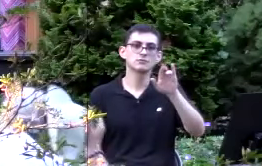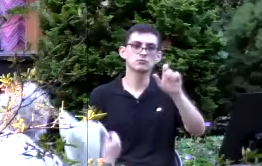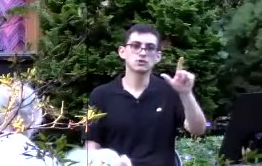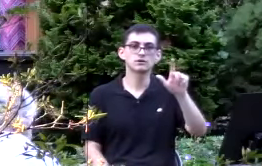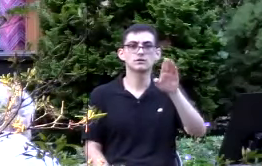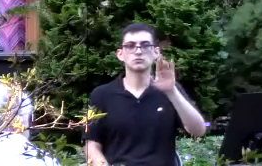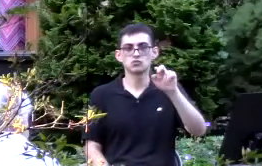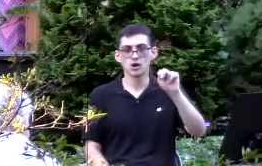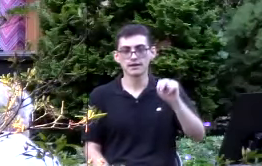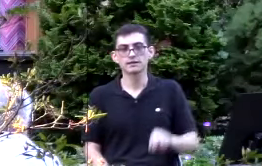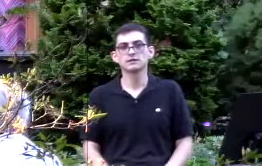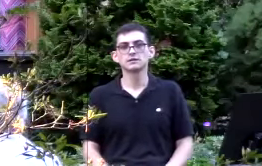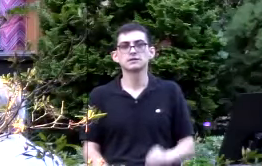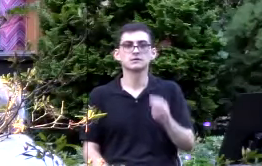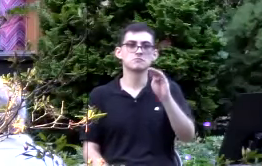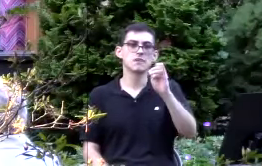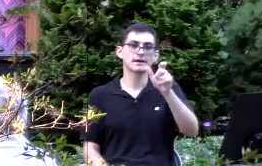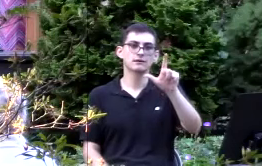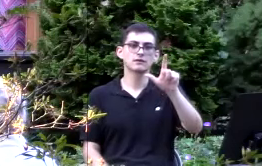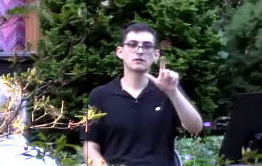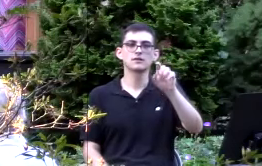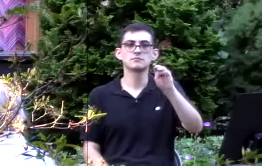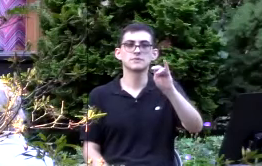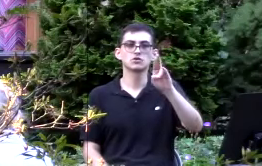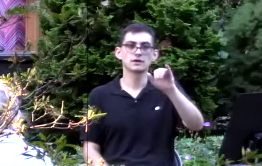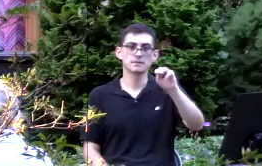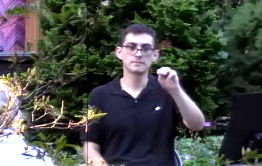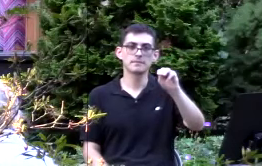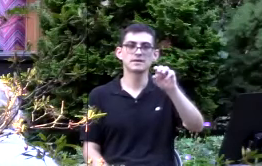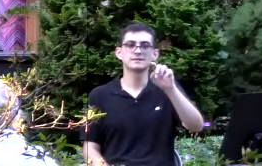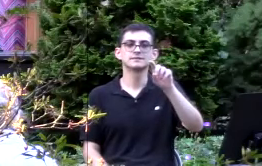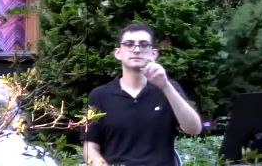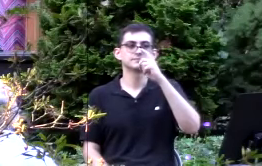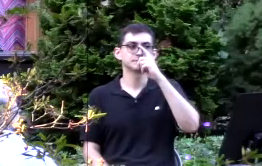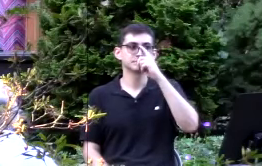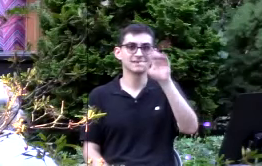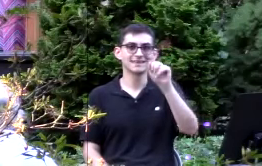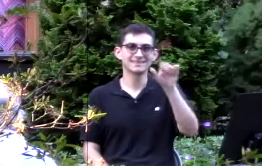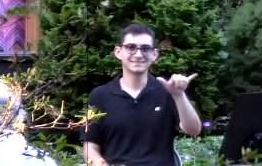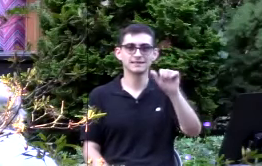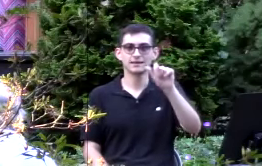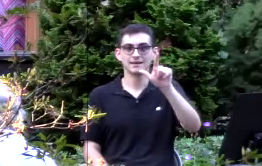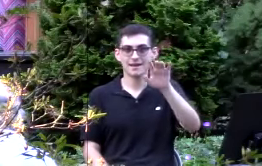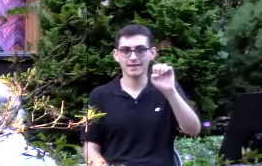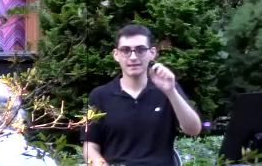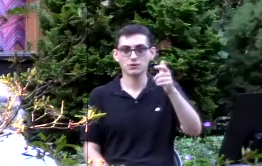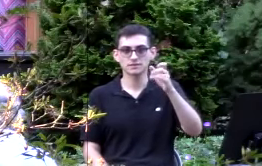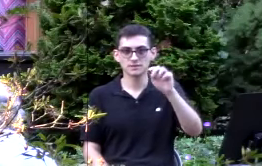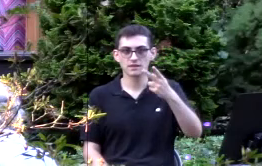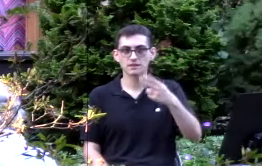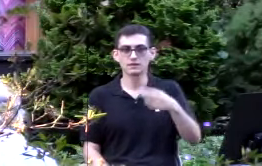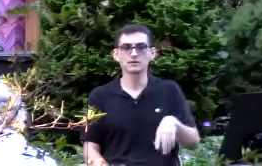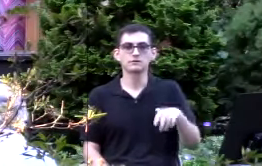Brian Mansfield, Michael Shartok, Miriam Nemetz, Casey Zachman, Ali Goldsmith, Barbara